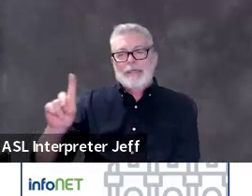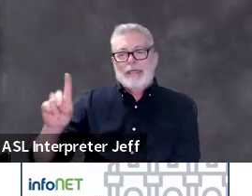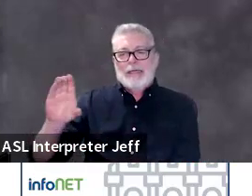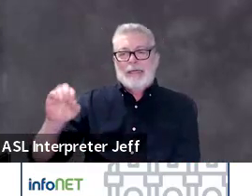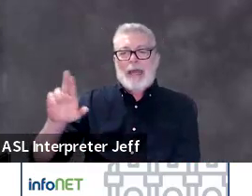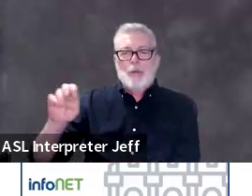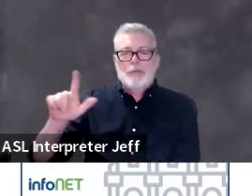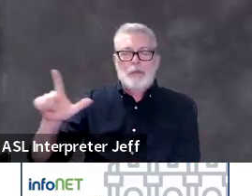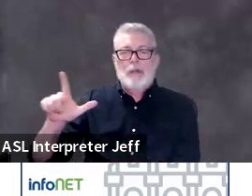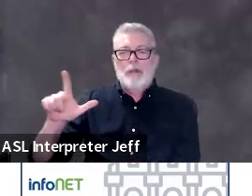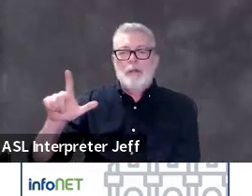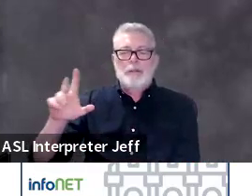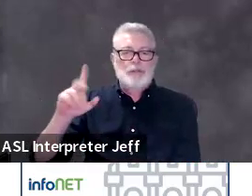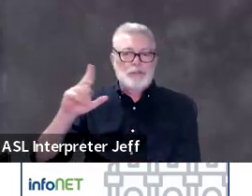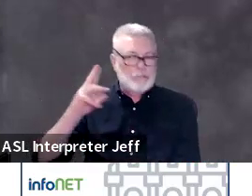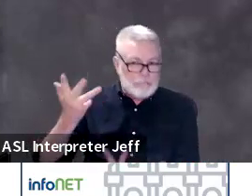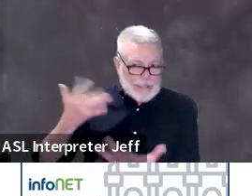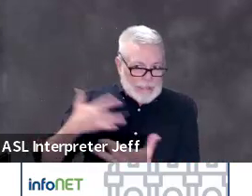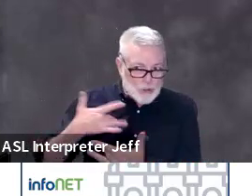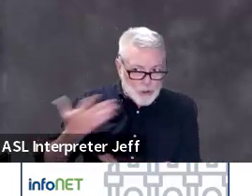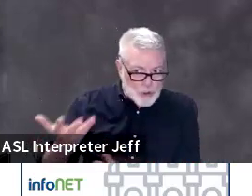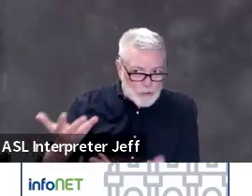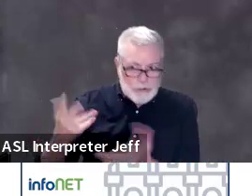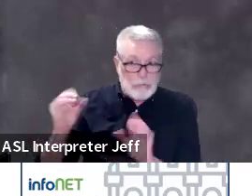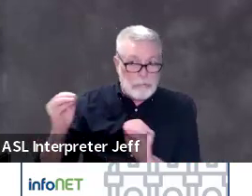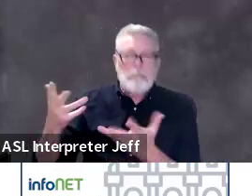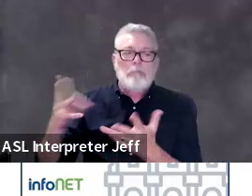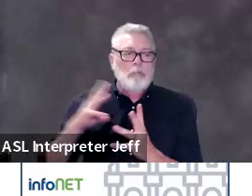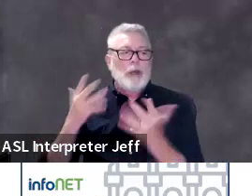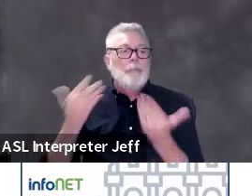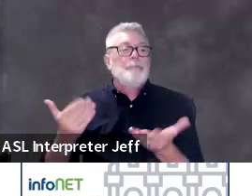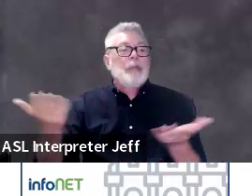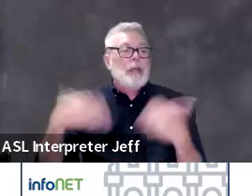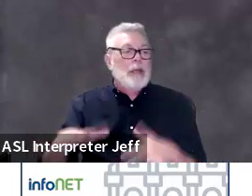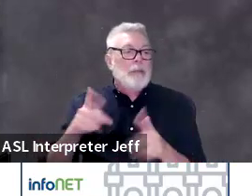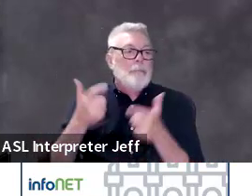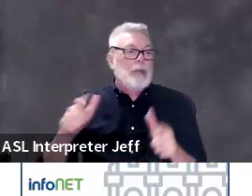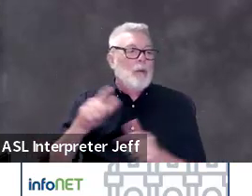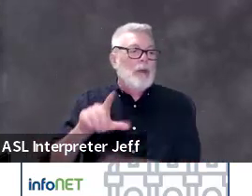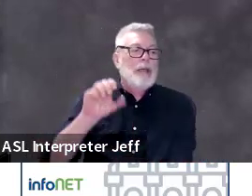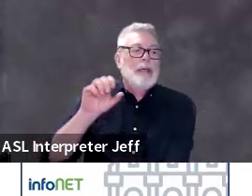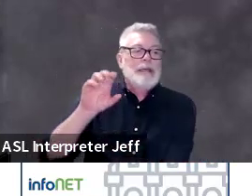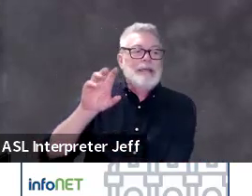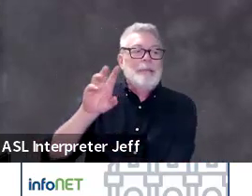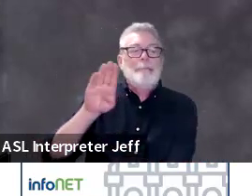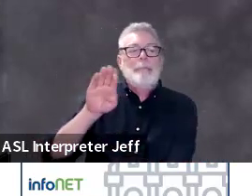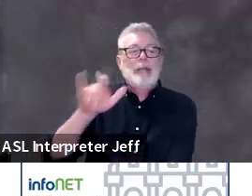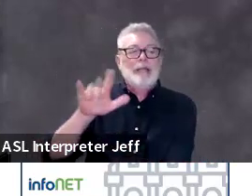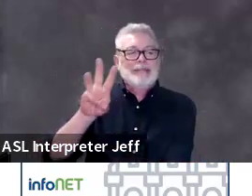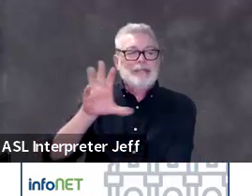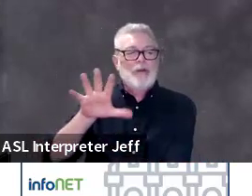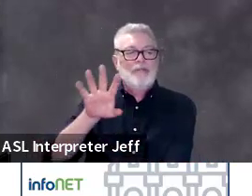any concerns and thoughts that they had on that. The big one, Senate File 615, did finally pass. It's